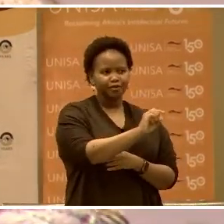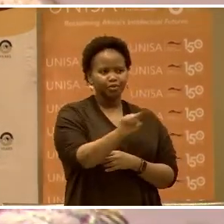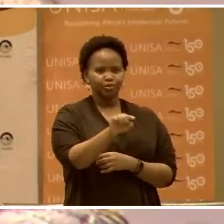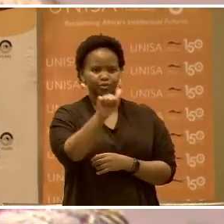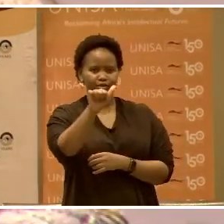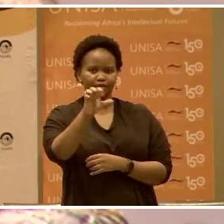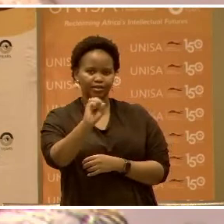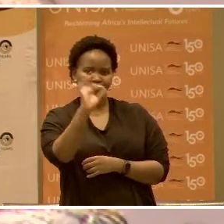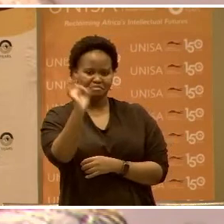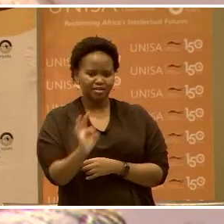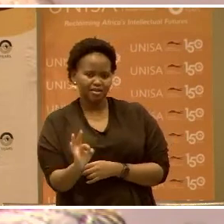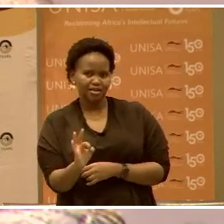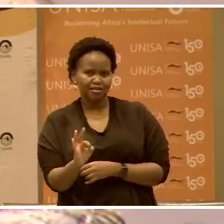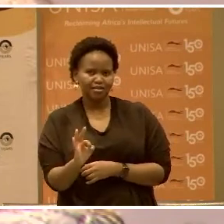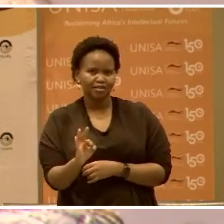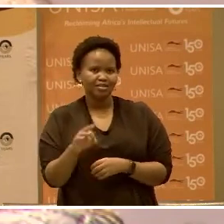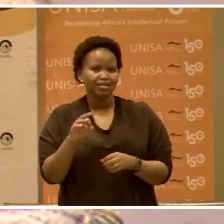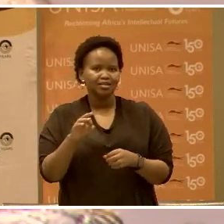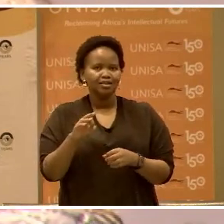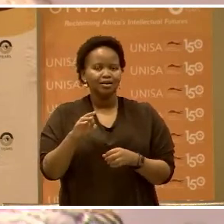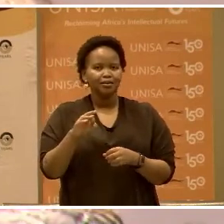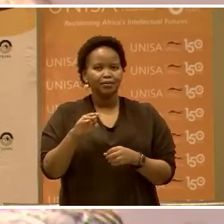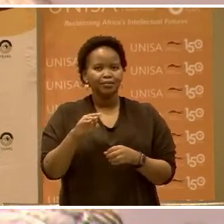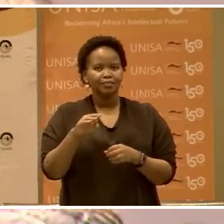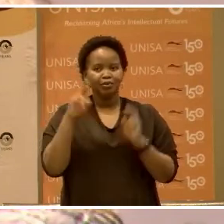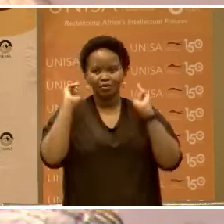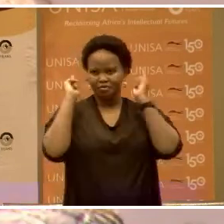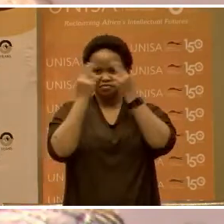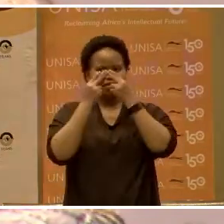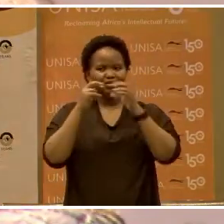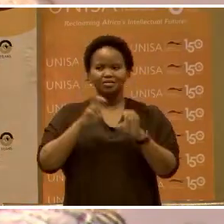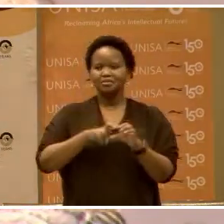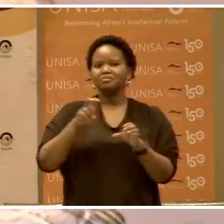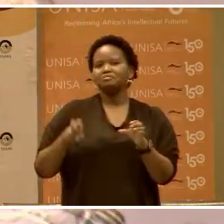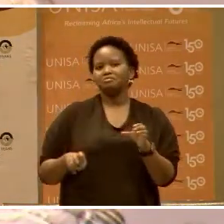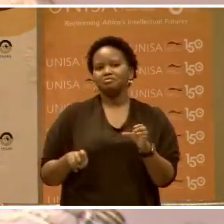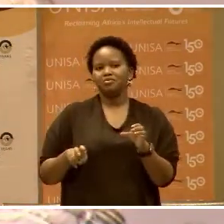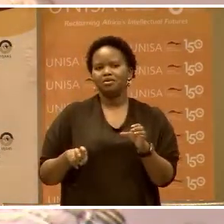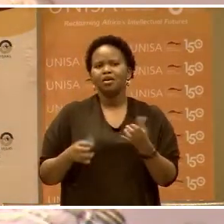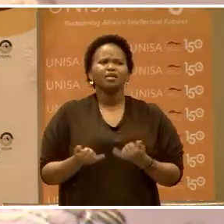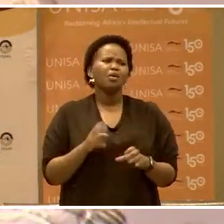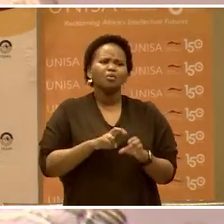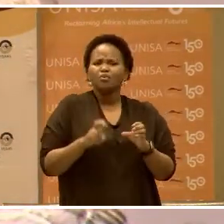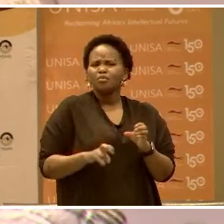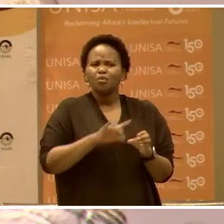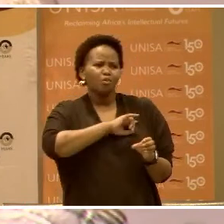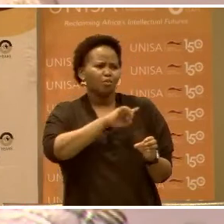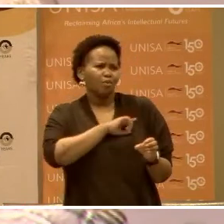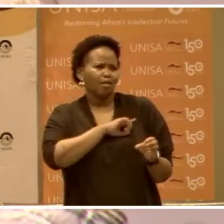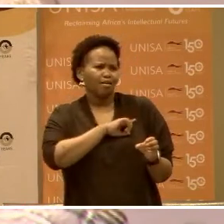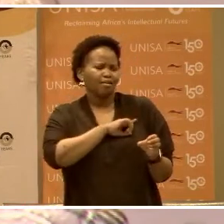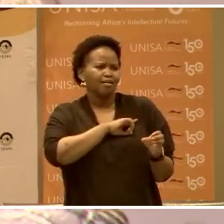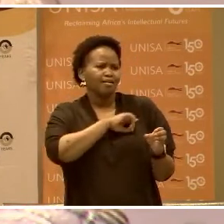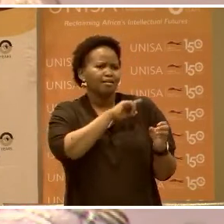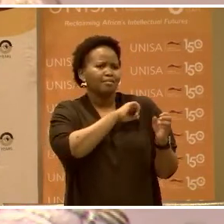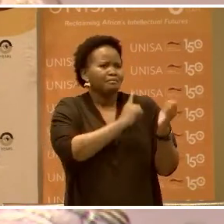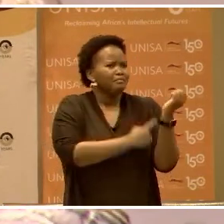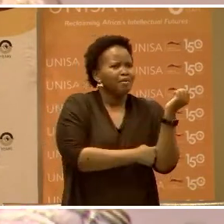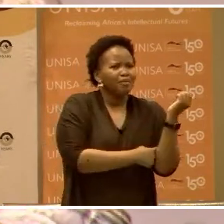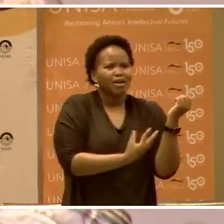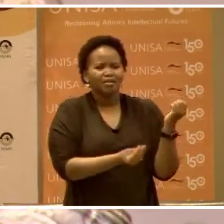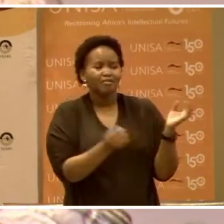drop out of higher education. And not because they don't have the capability, but because they can't read